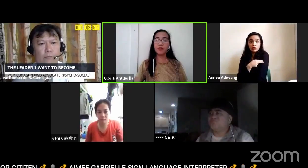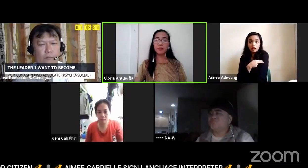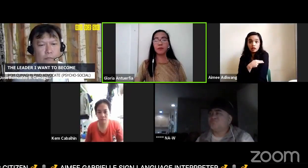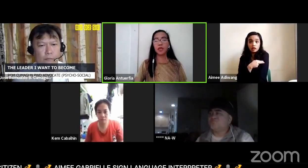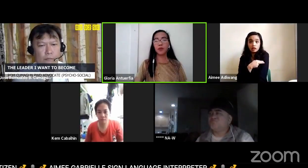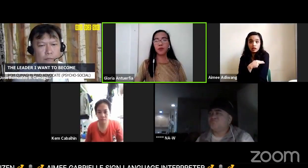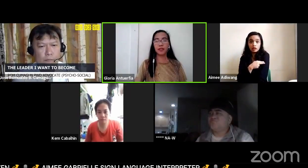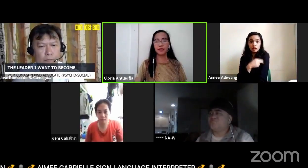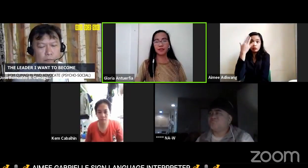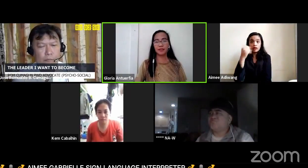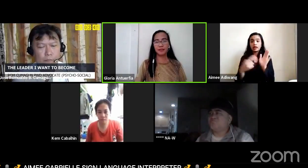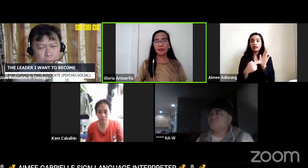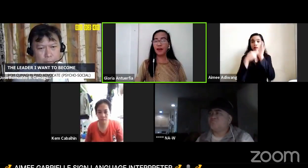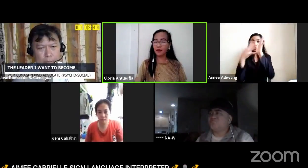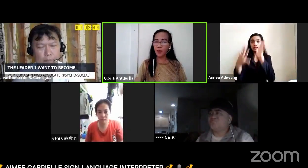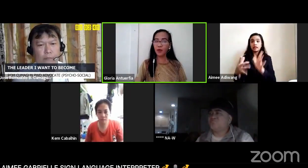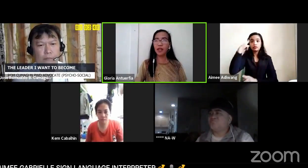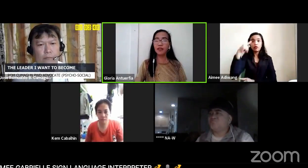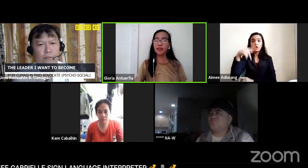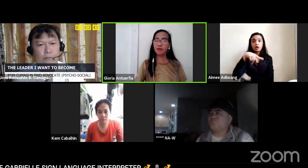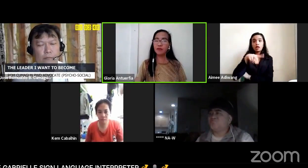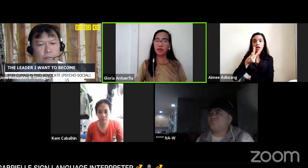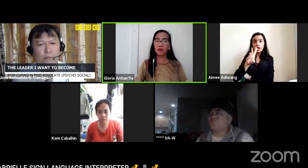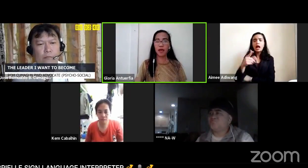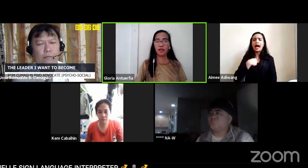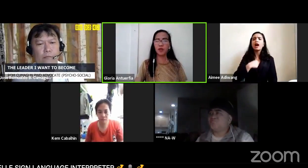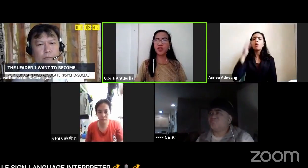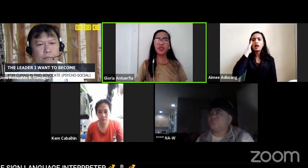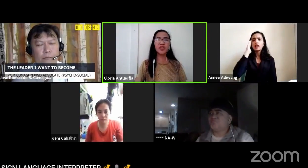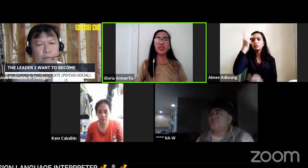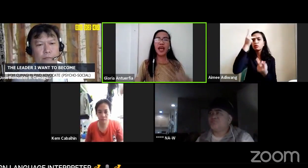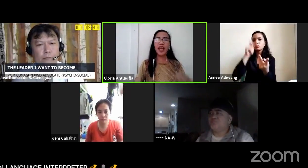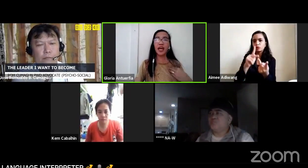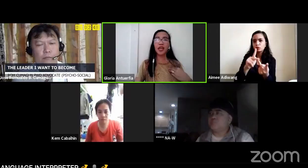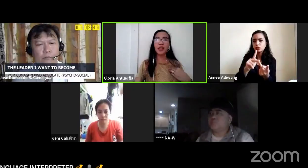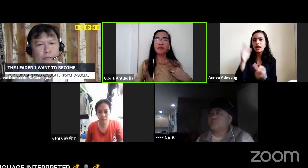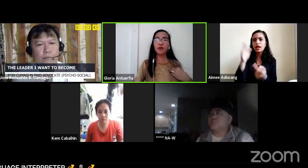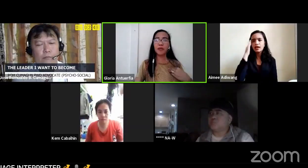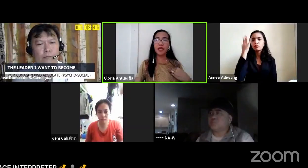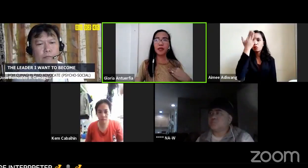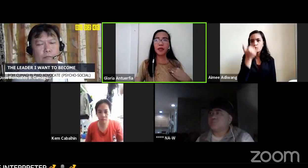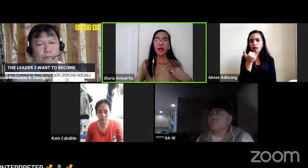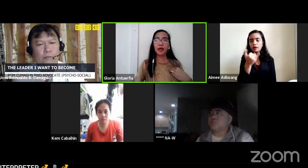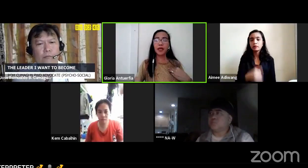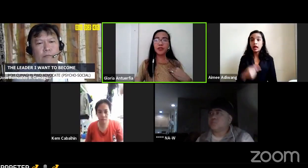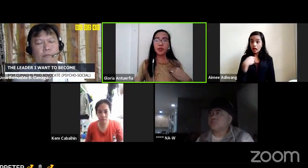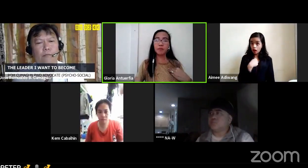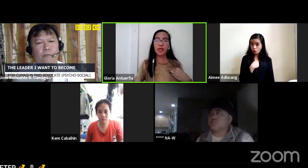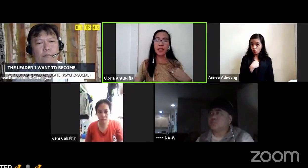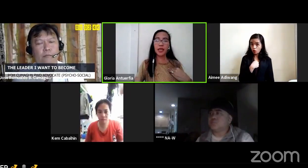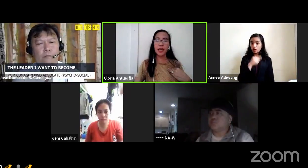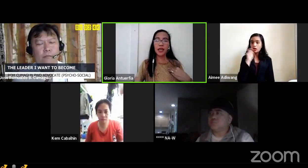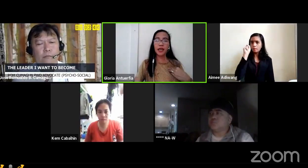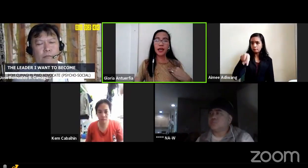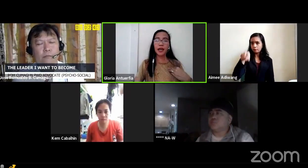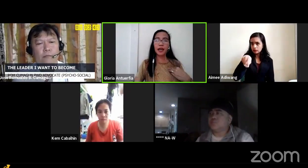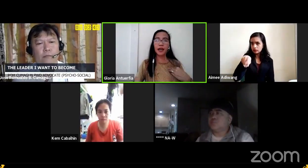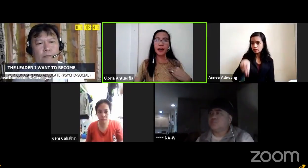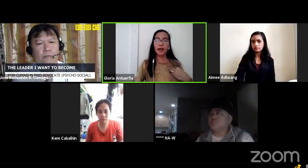in behalf of the PWDs. I know the reason why. So you should I for me I should